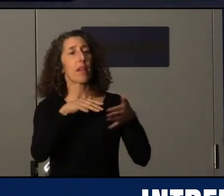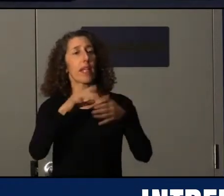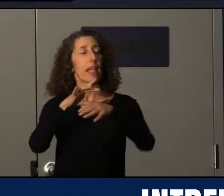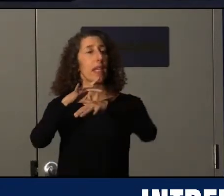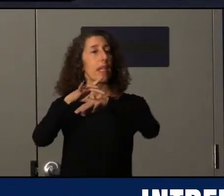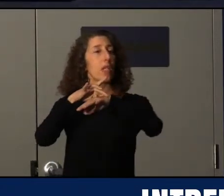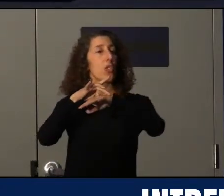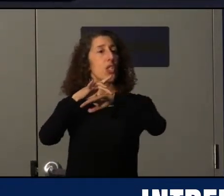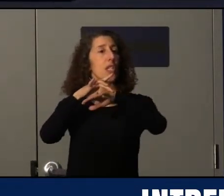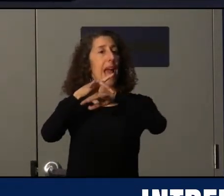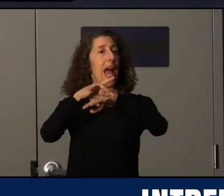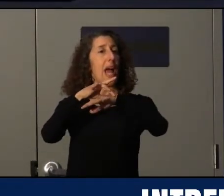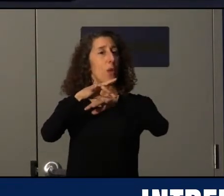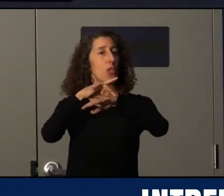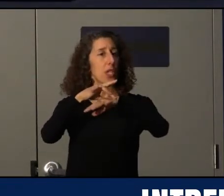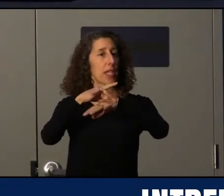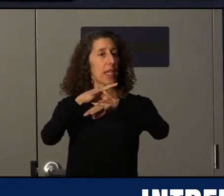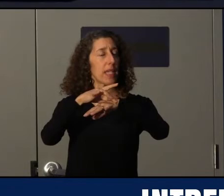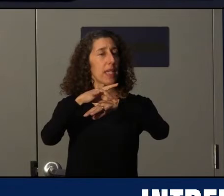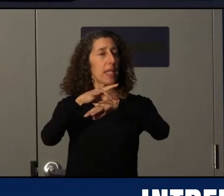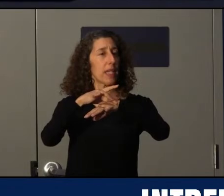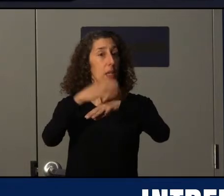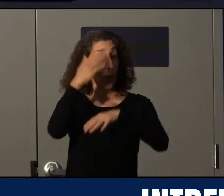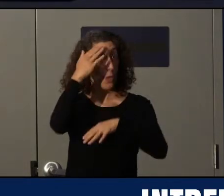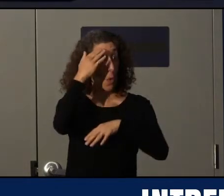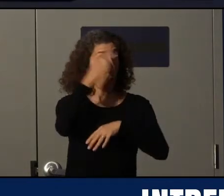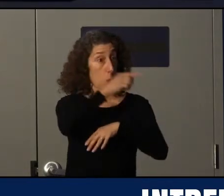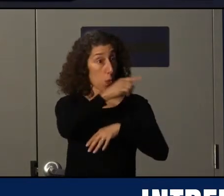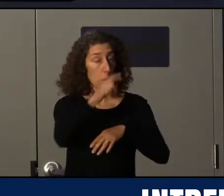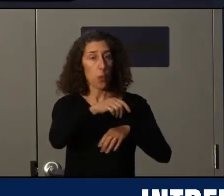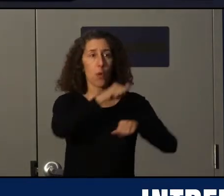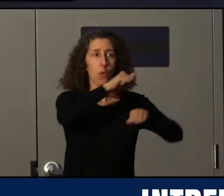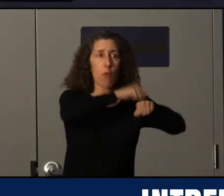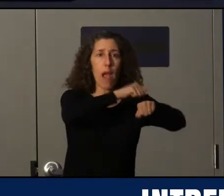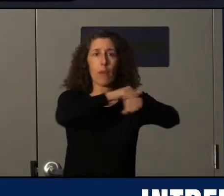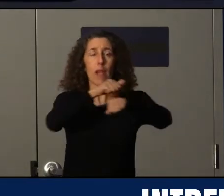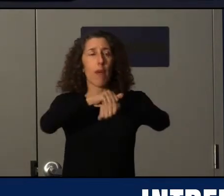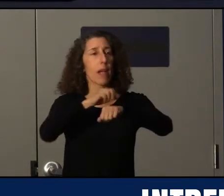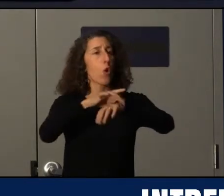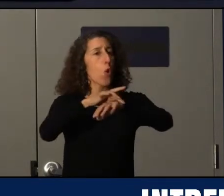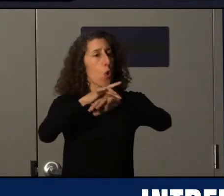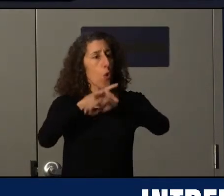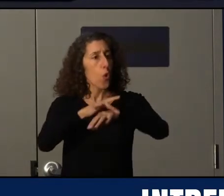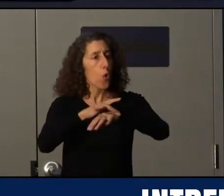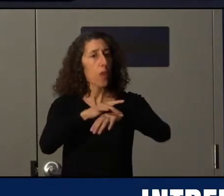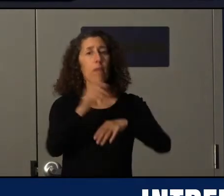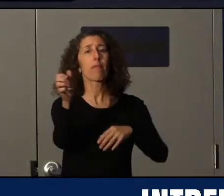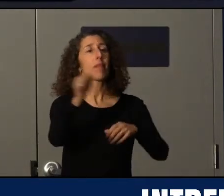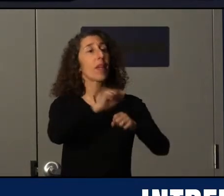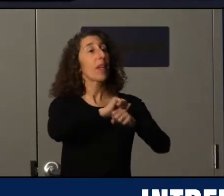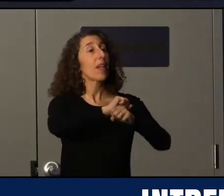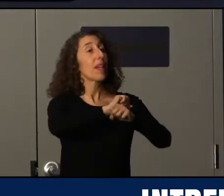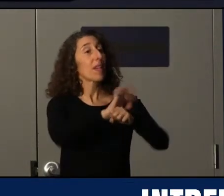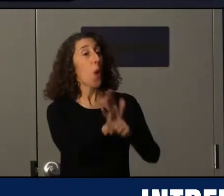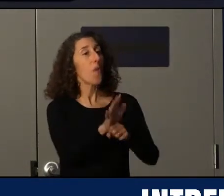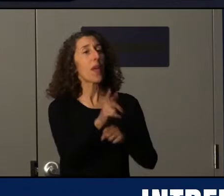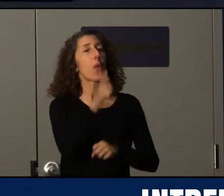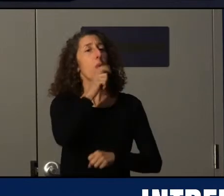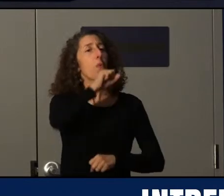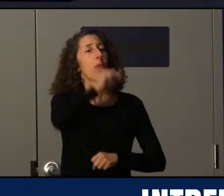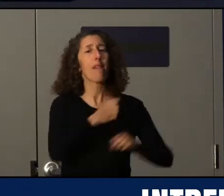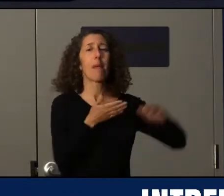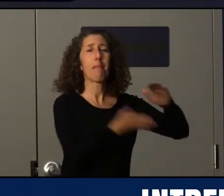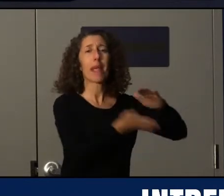of you took up a new activity during COVID? Like, how many of you baked? Raise your hand if you became a sourdough